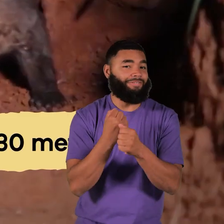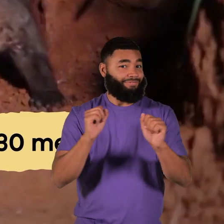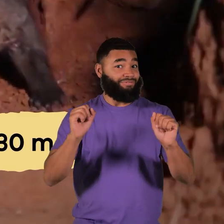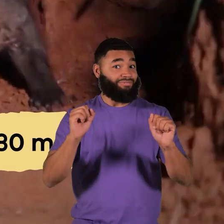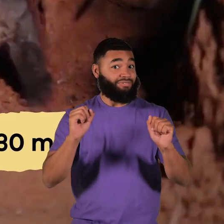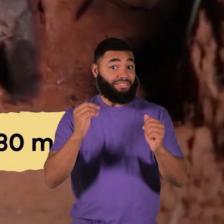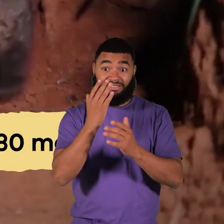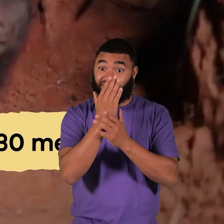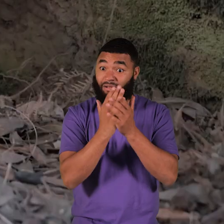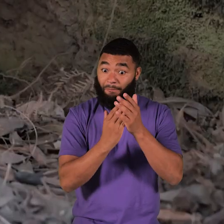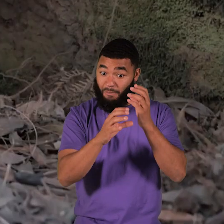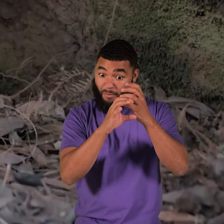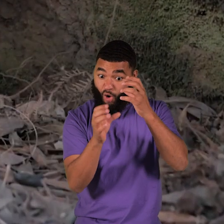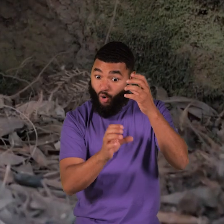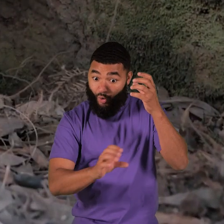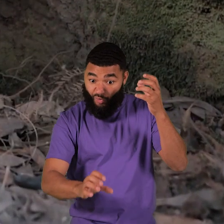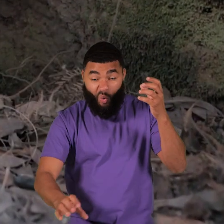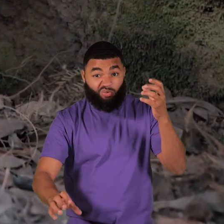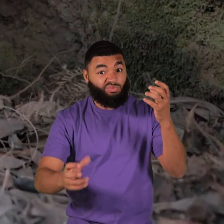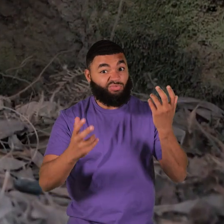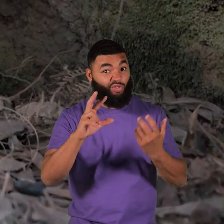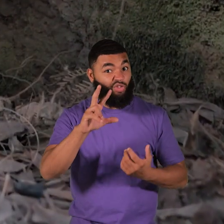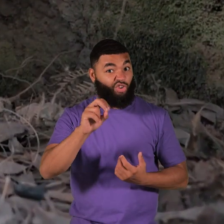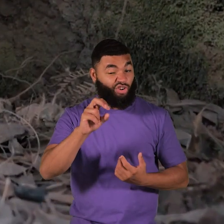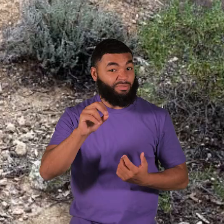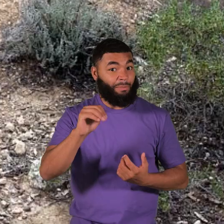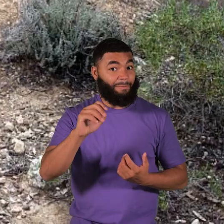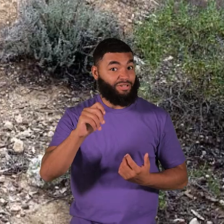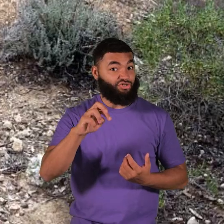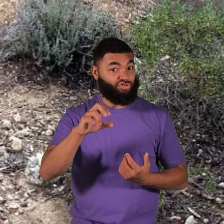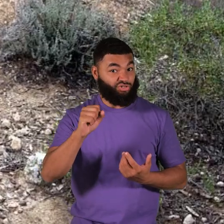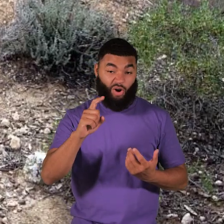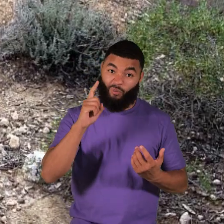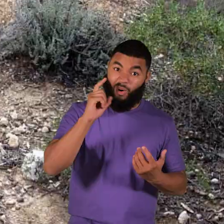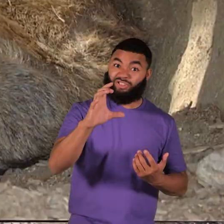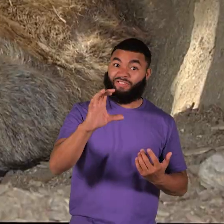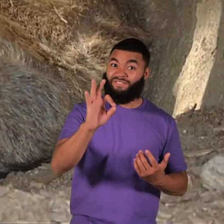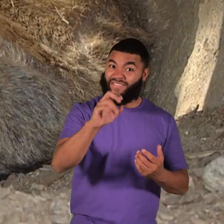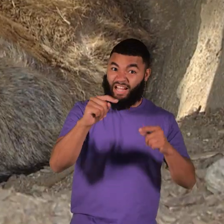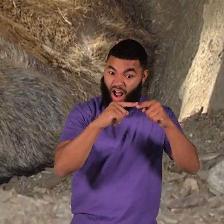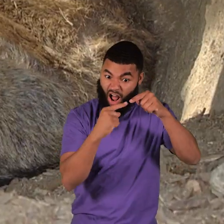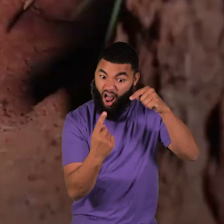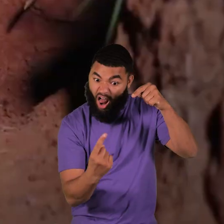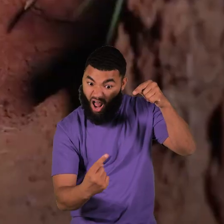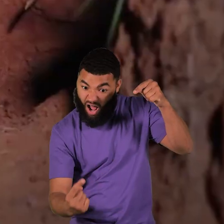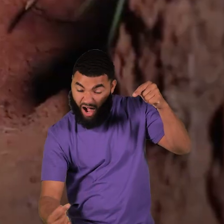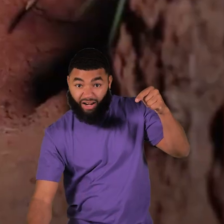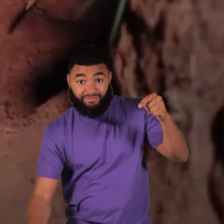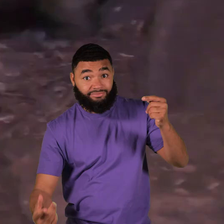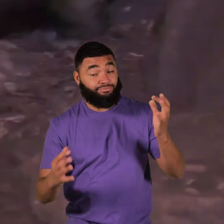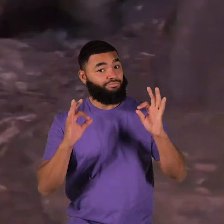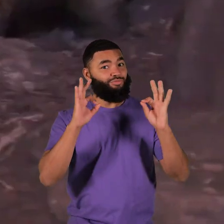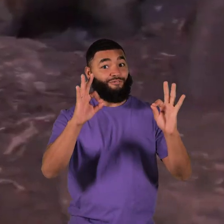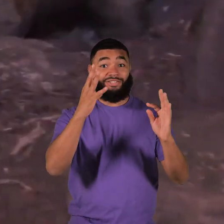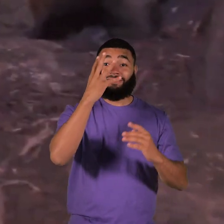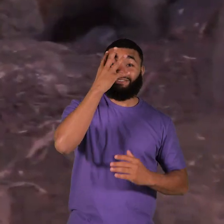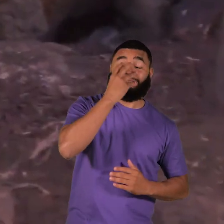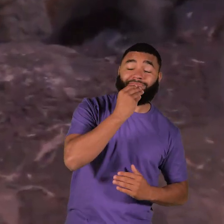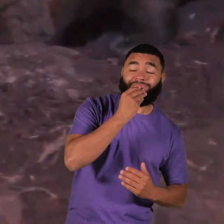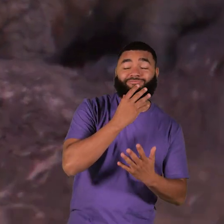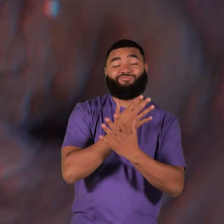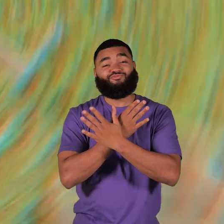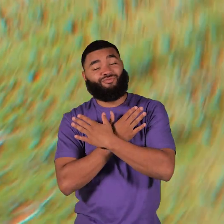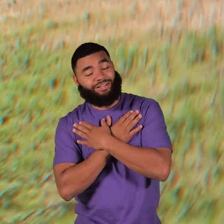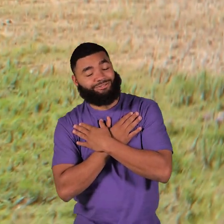30 meters, nearly 100 feet, and have several rooms for sleeping, nesting, and raising young.